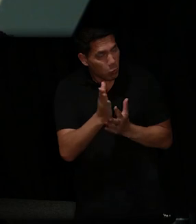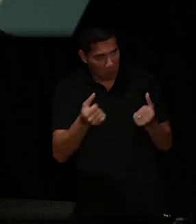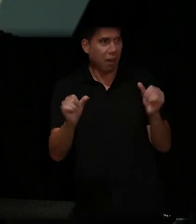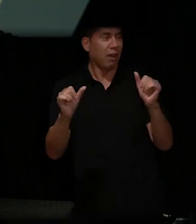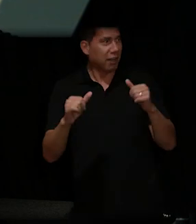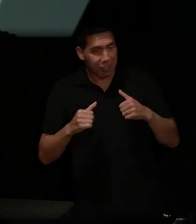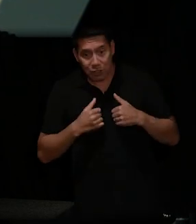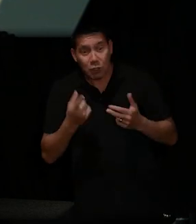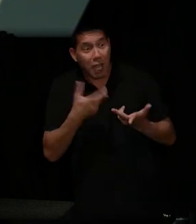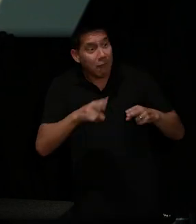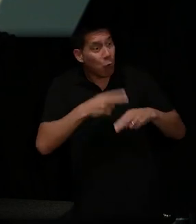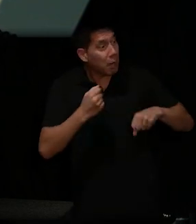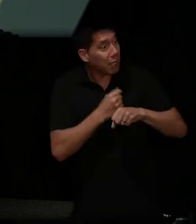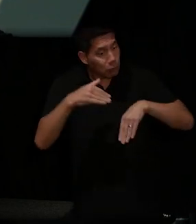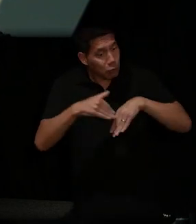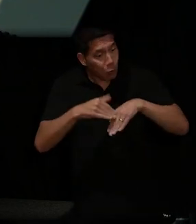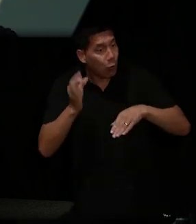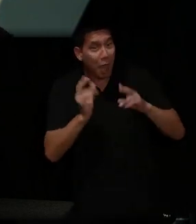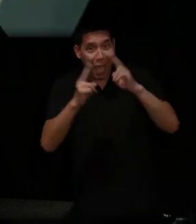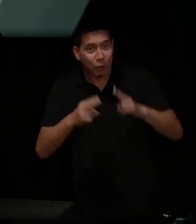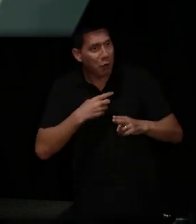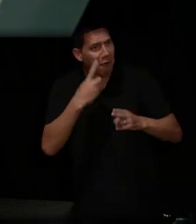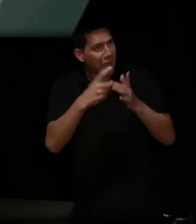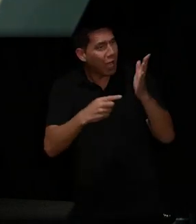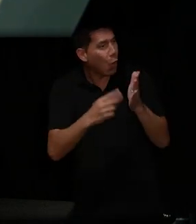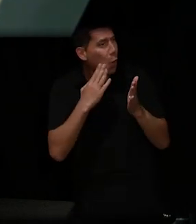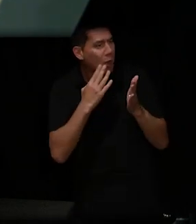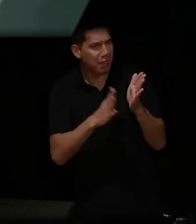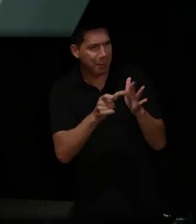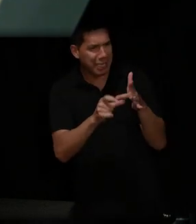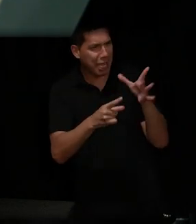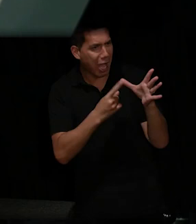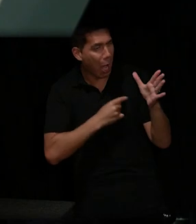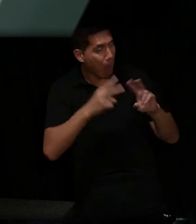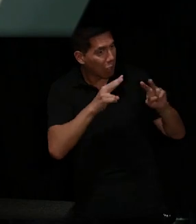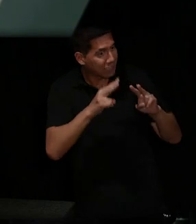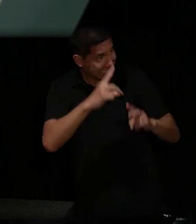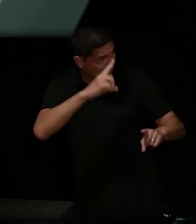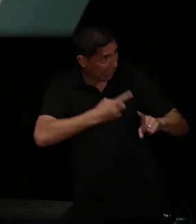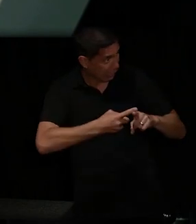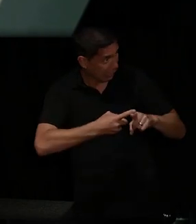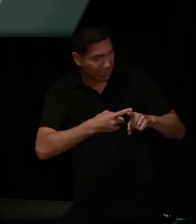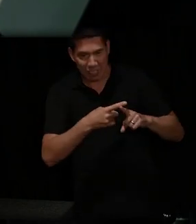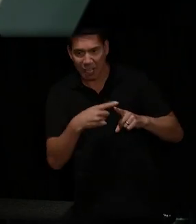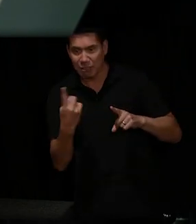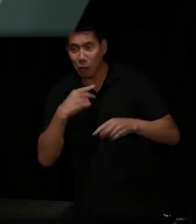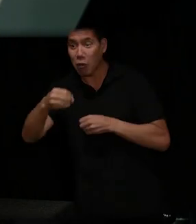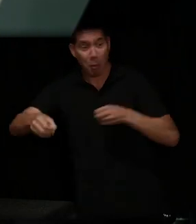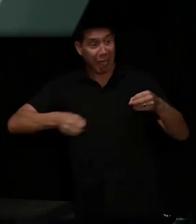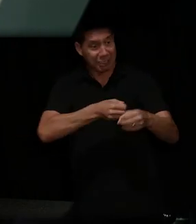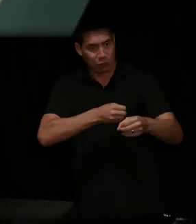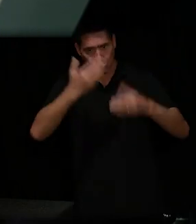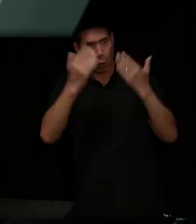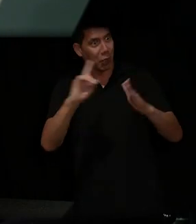House, I guess you just find out when the media monitor's sick. Yes. And there's some stand-in who doesn't know what they're doing, and you can create a lot